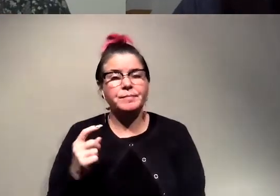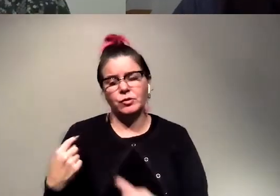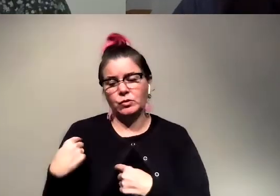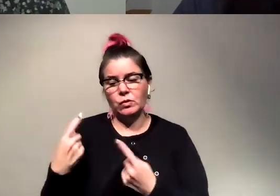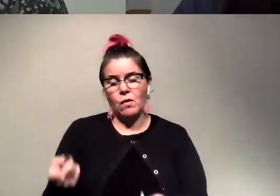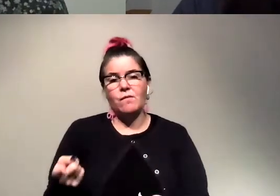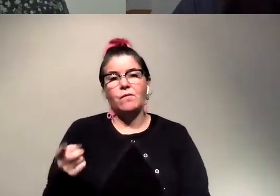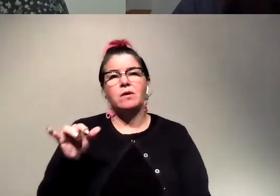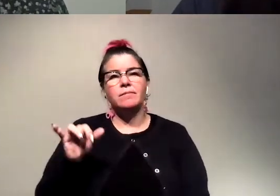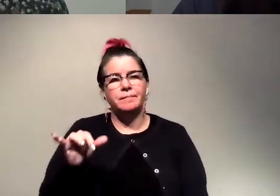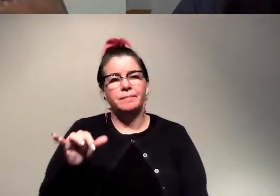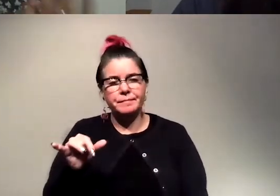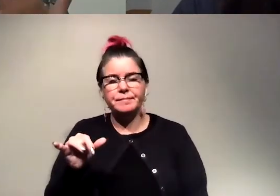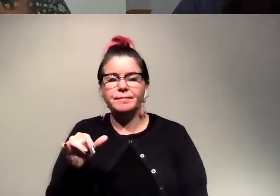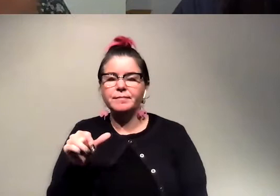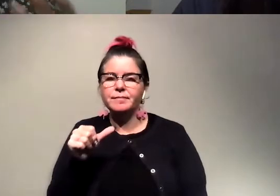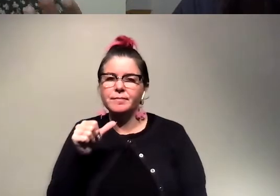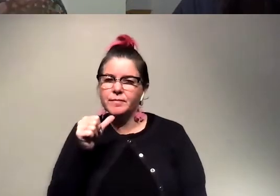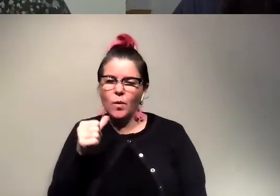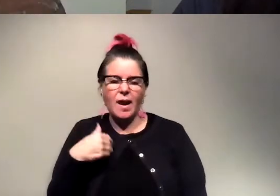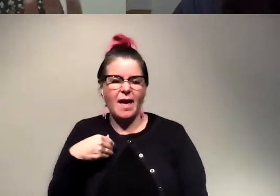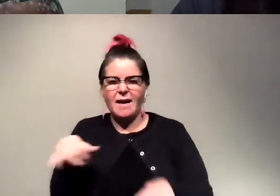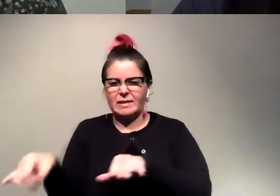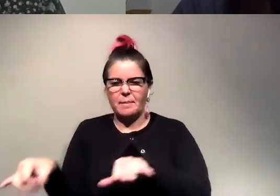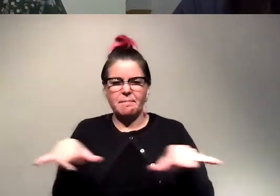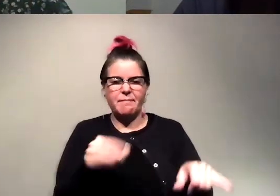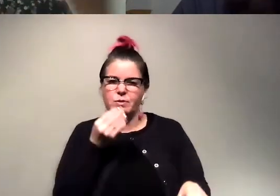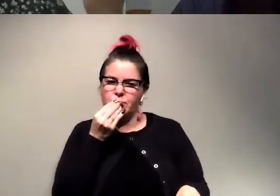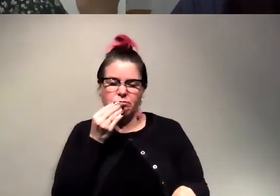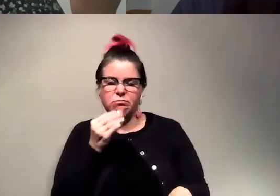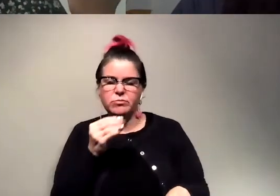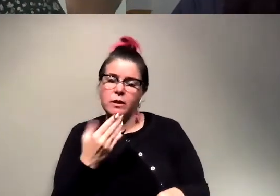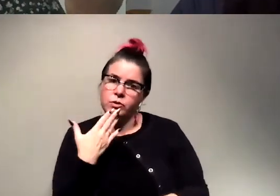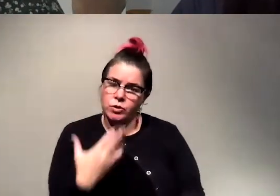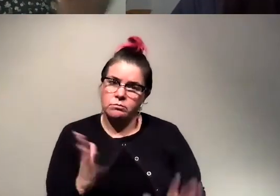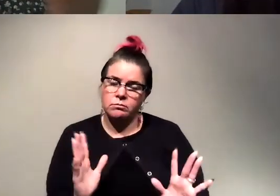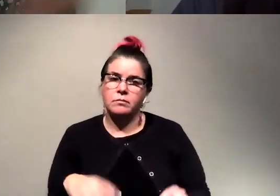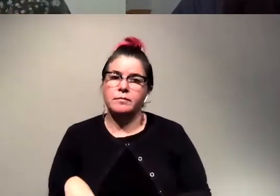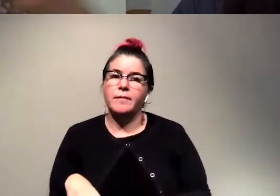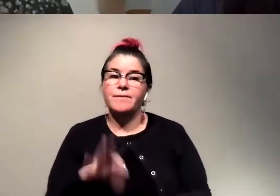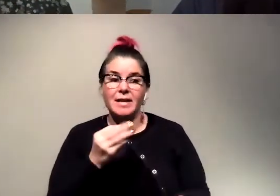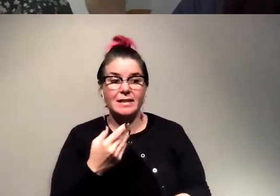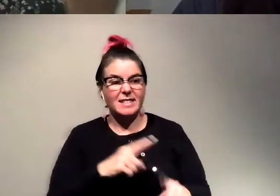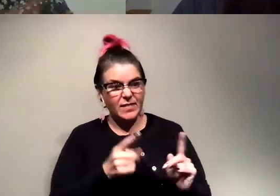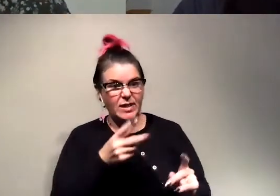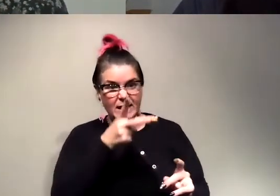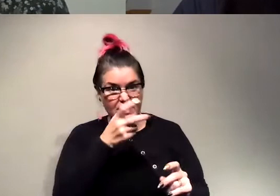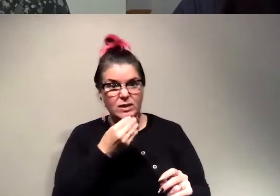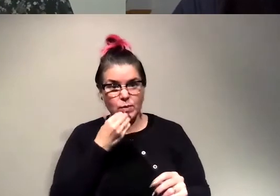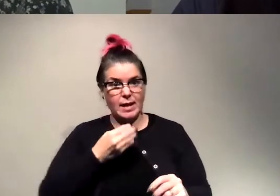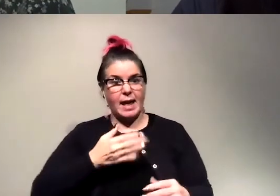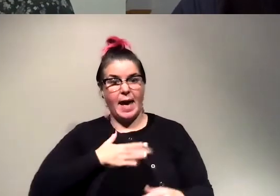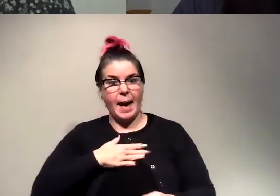they don't have a lot of similarity in their diets, which is good, which means that they're finding different insects to eat. They're happy eating different